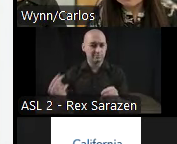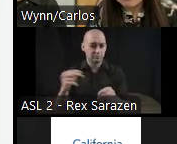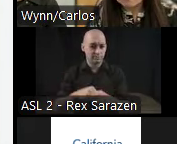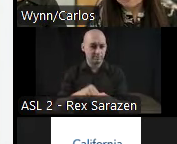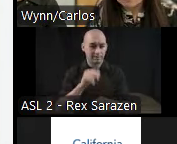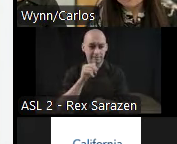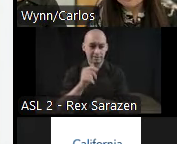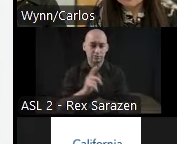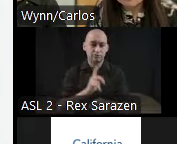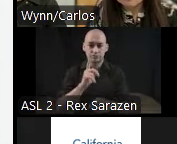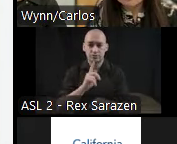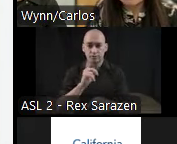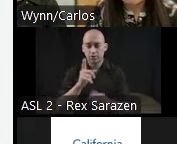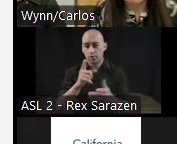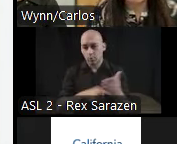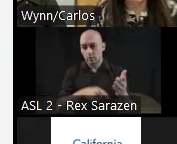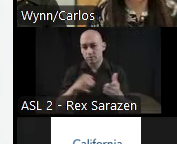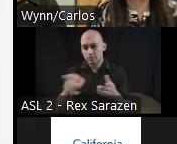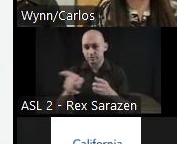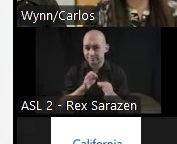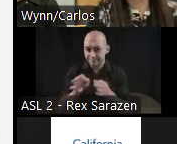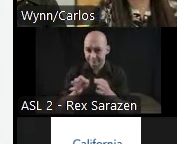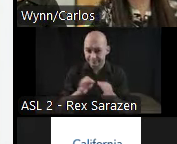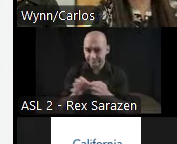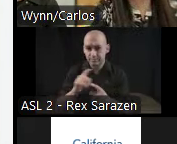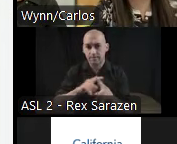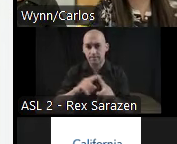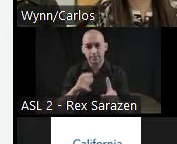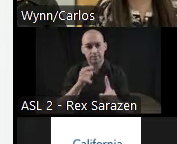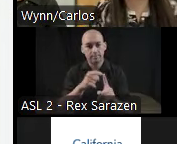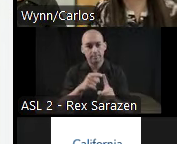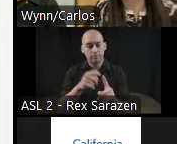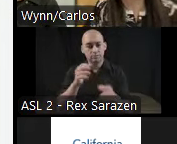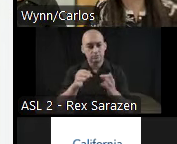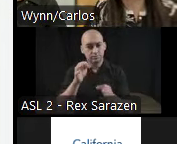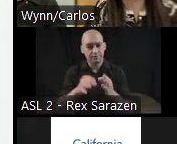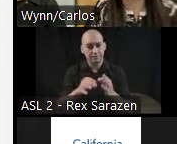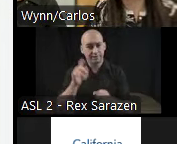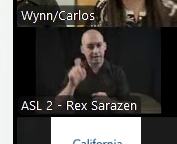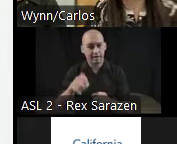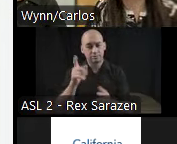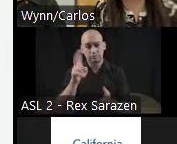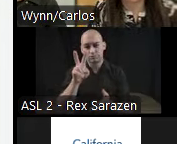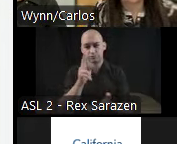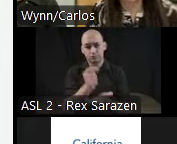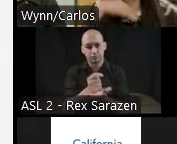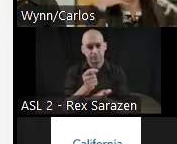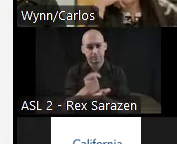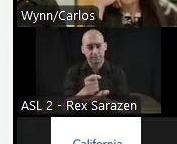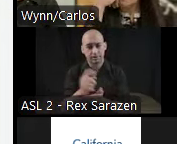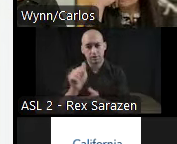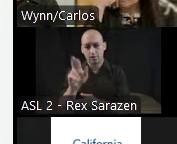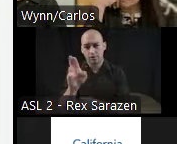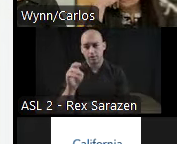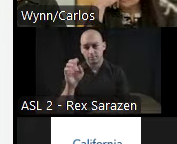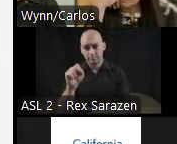she described, but in the Pointer trial, we basically had two treatment arms. So one was what we